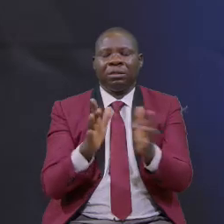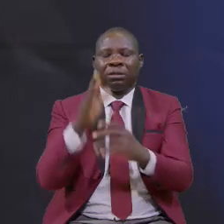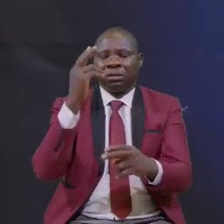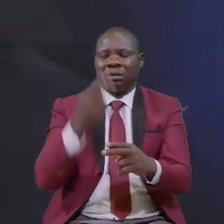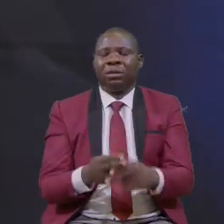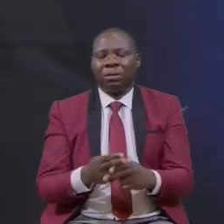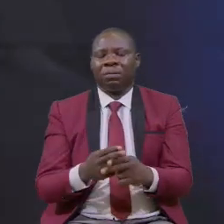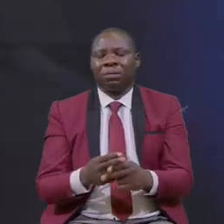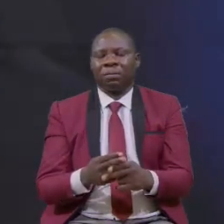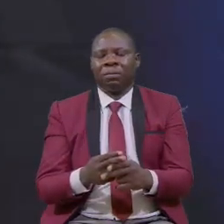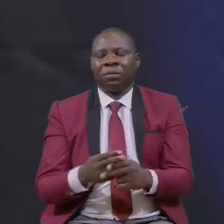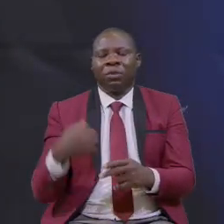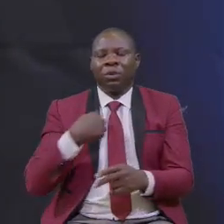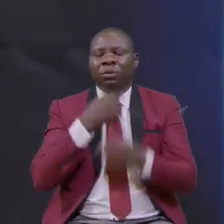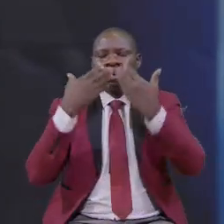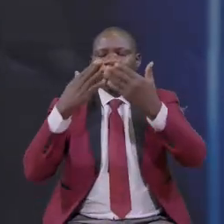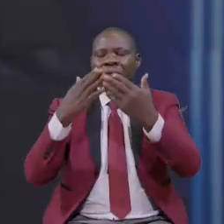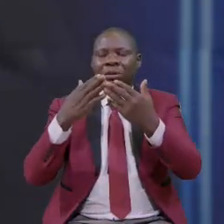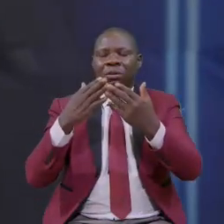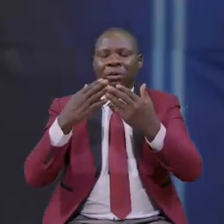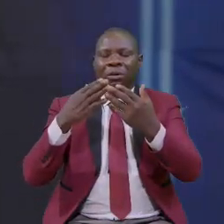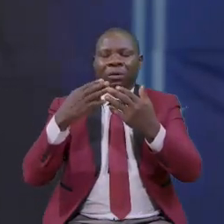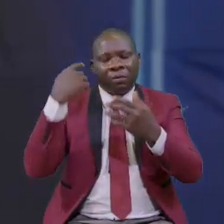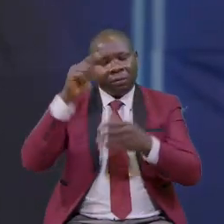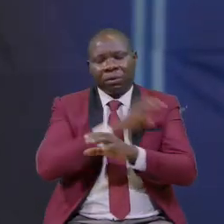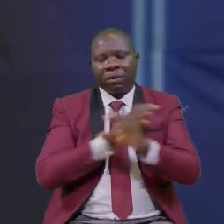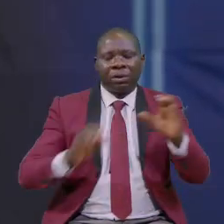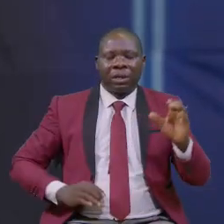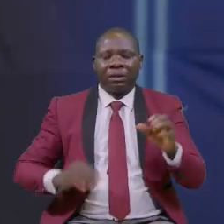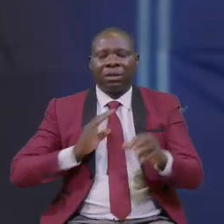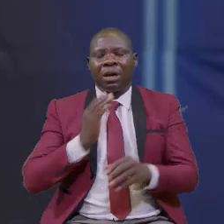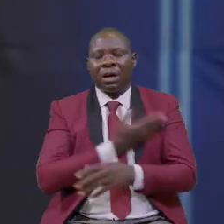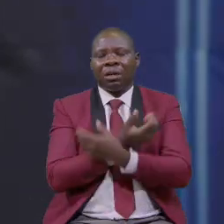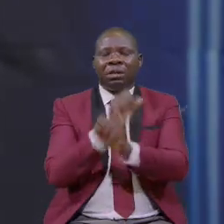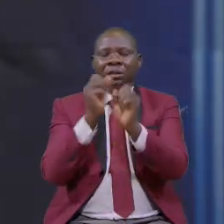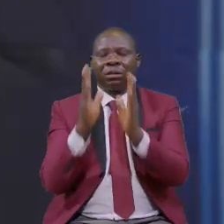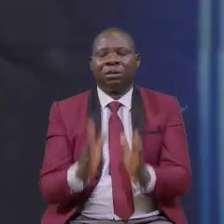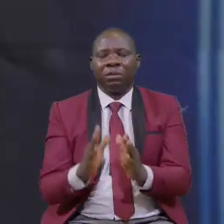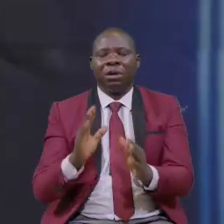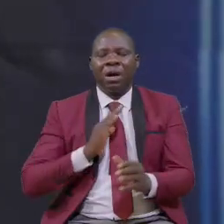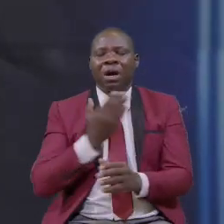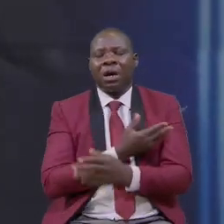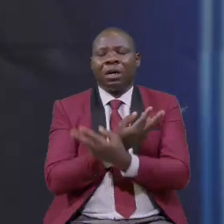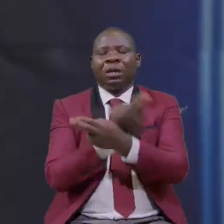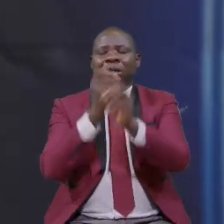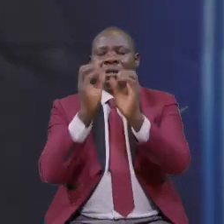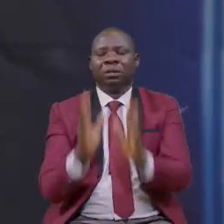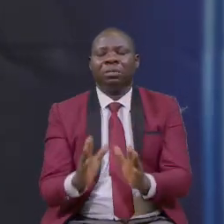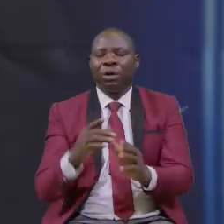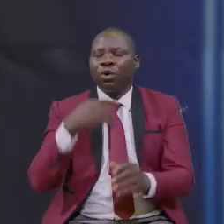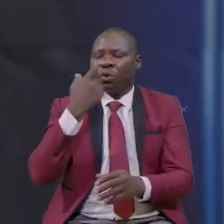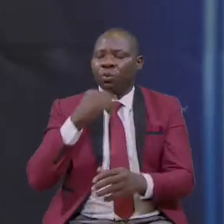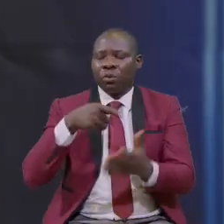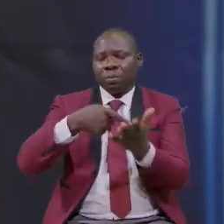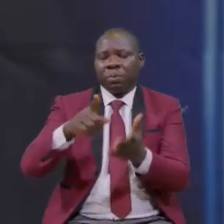name, we thank you for Christ, a Savior, a Redeemer, who paid